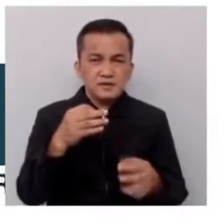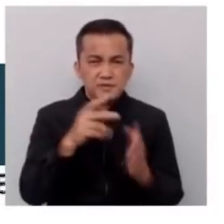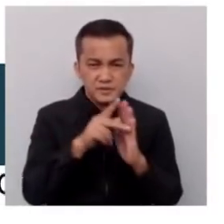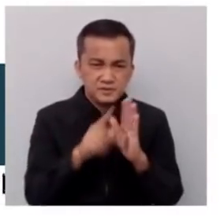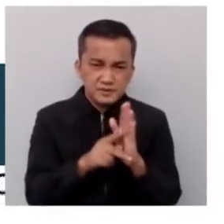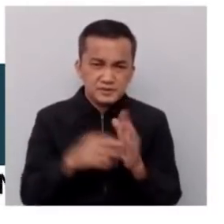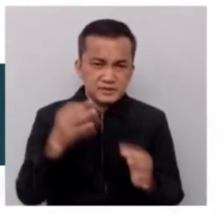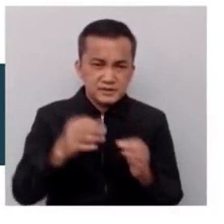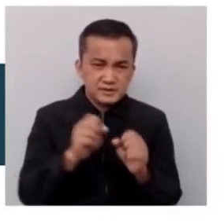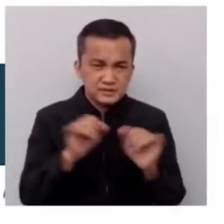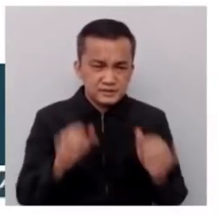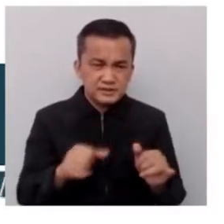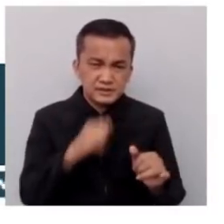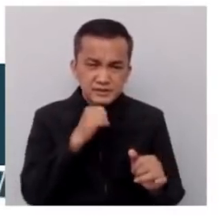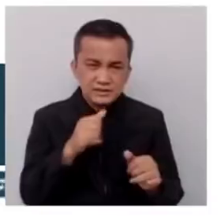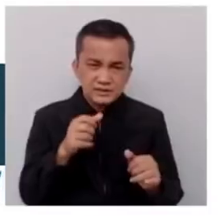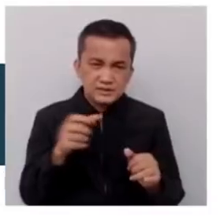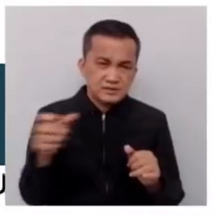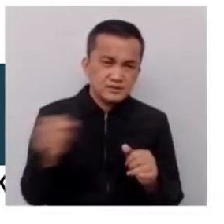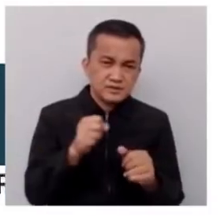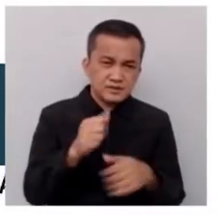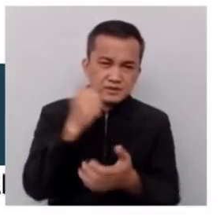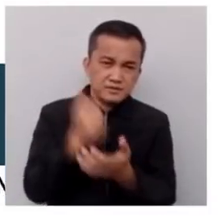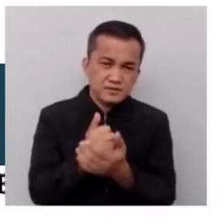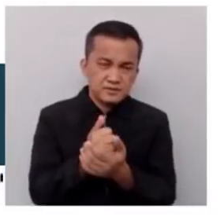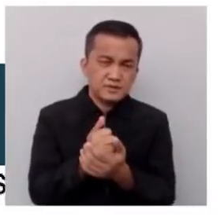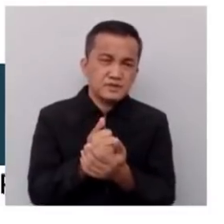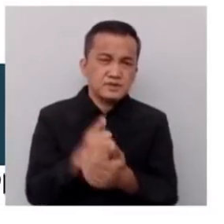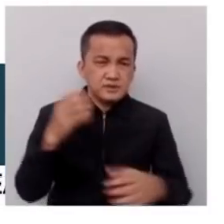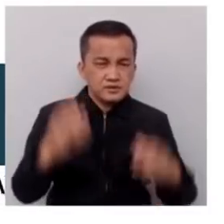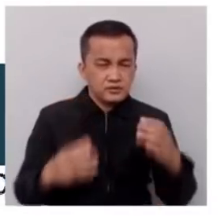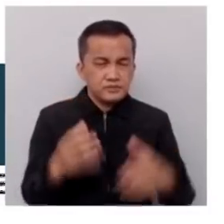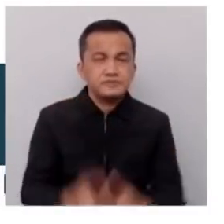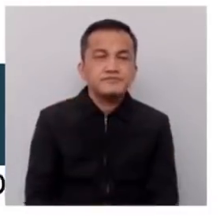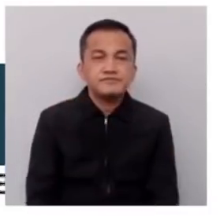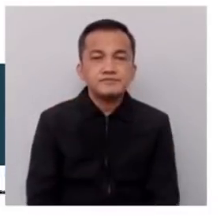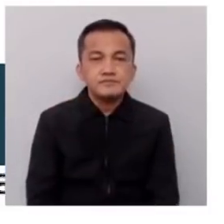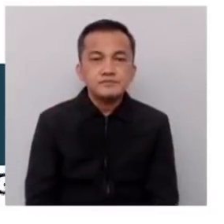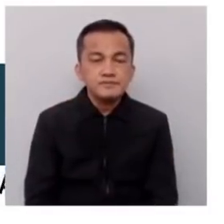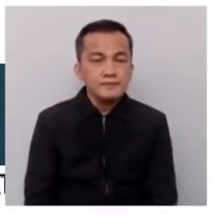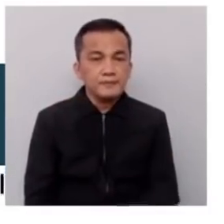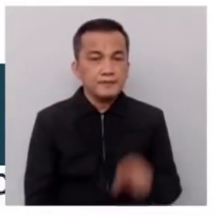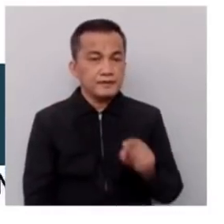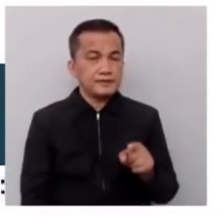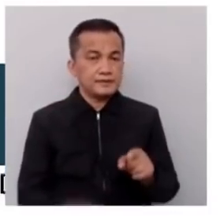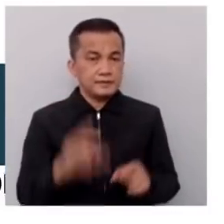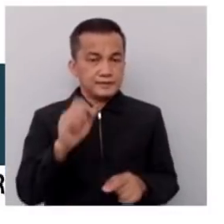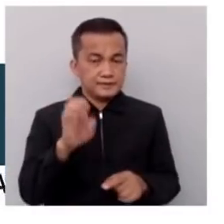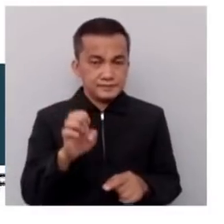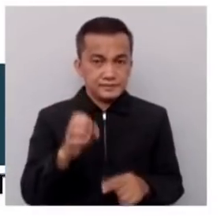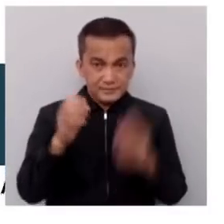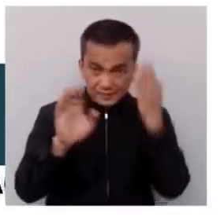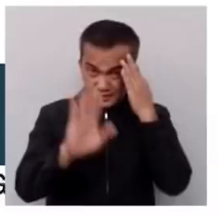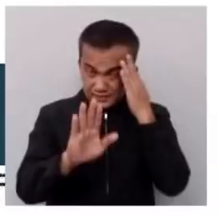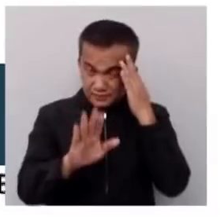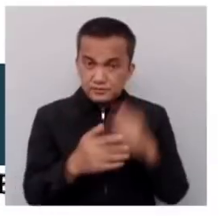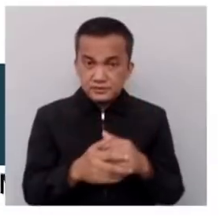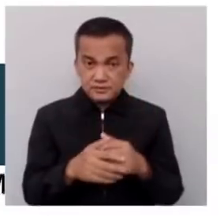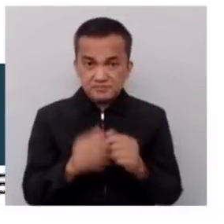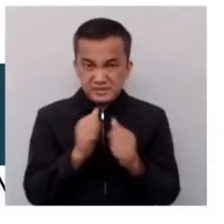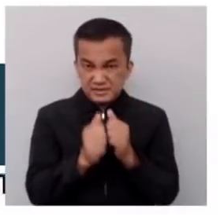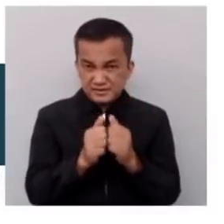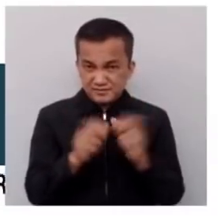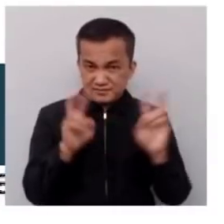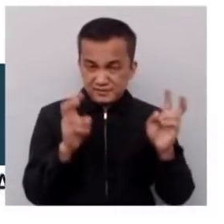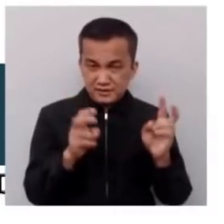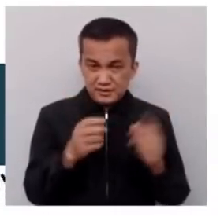did not secure the approval of any competent court? And in this particular case, you know, does that mean that